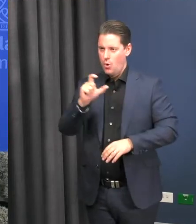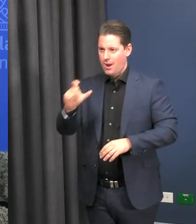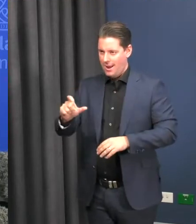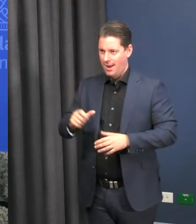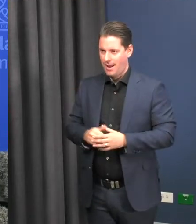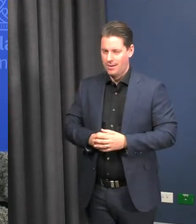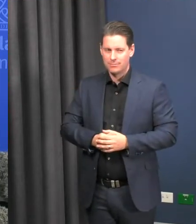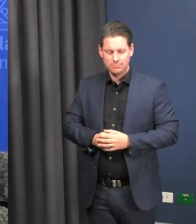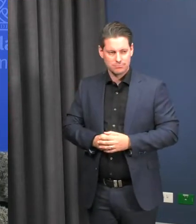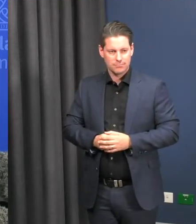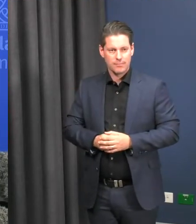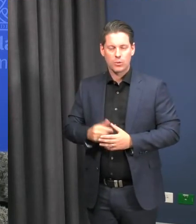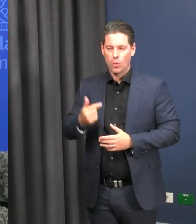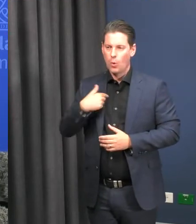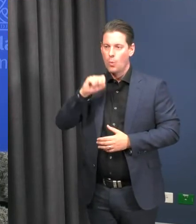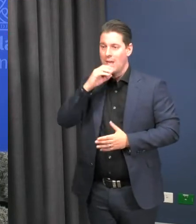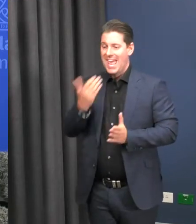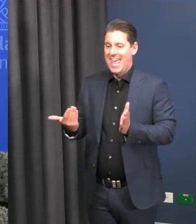an additional